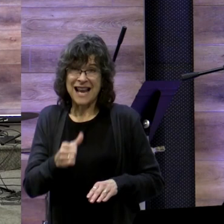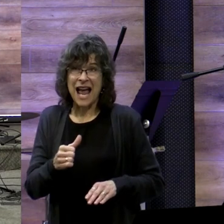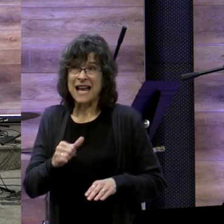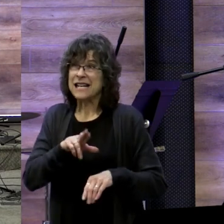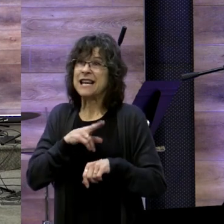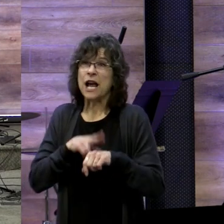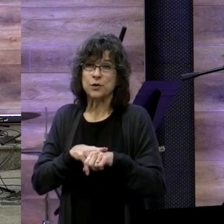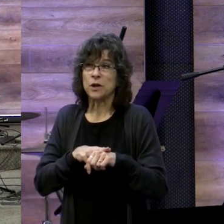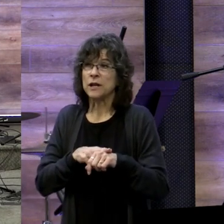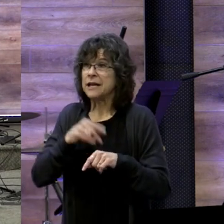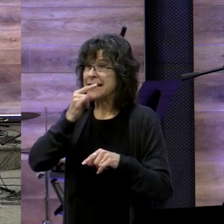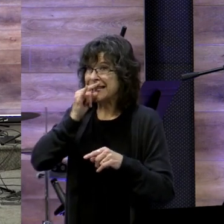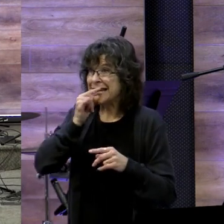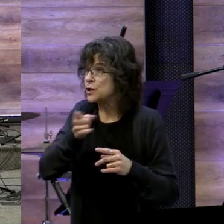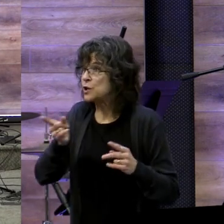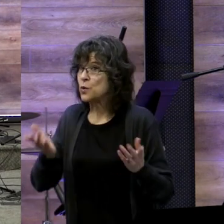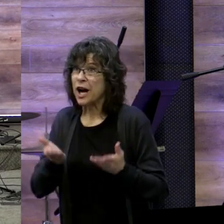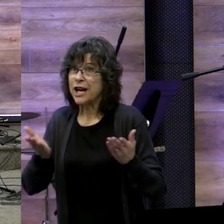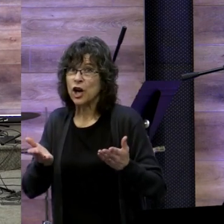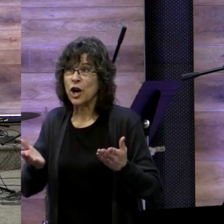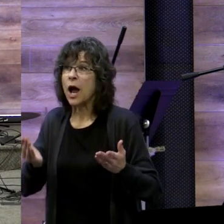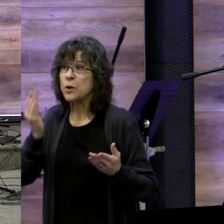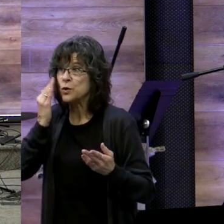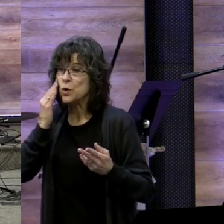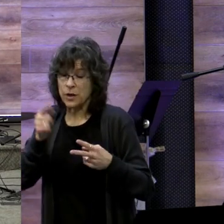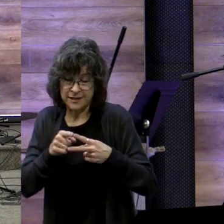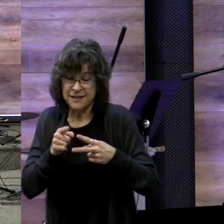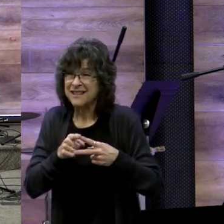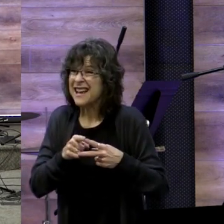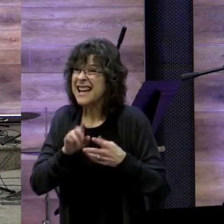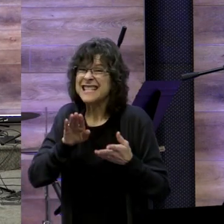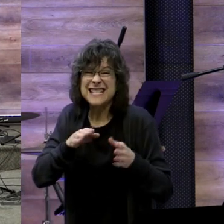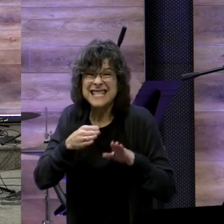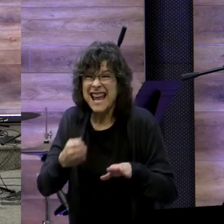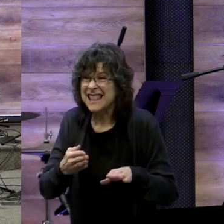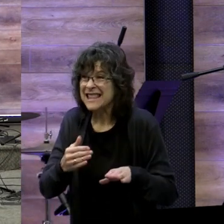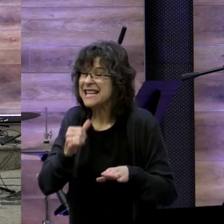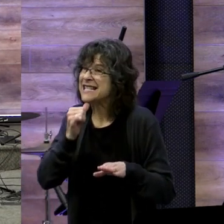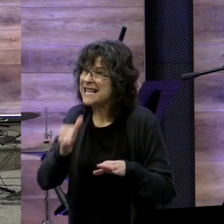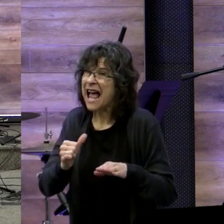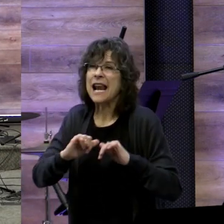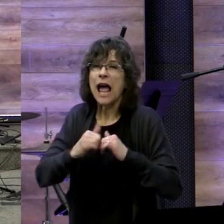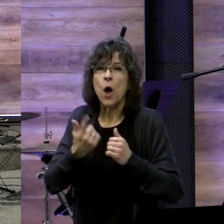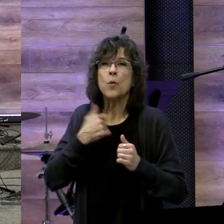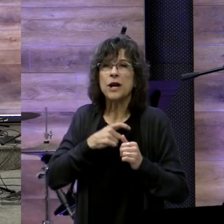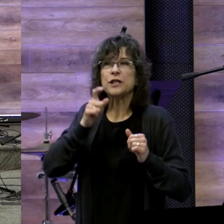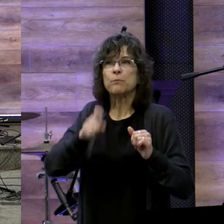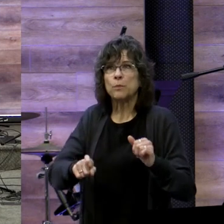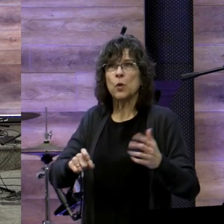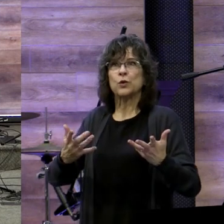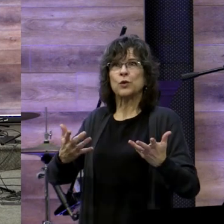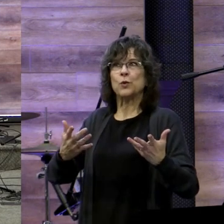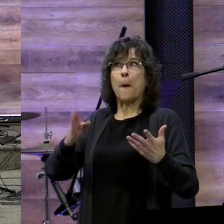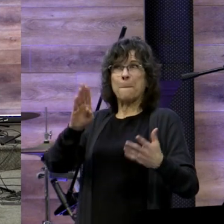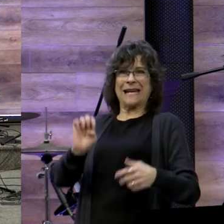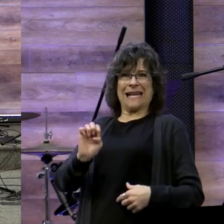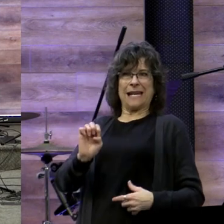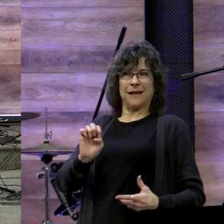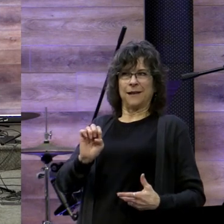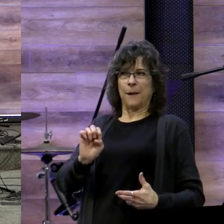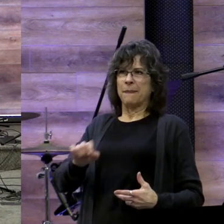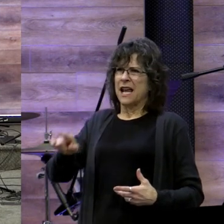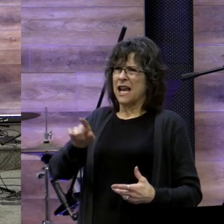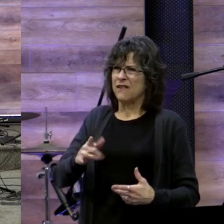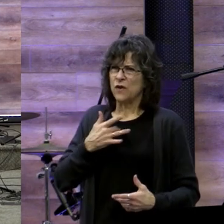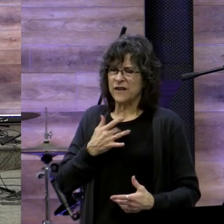Kids, upper elementary, I know you're with us today. Know these two things about death. Death is not how it's supposed to be. If you find yourself bothered